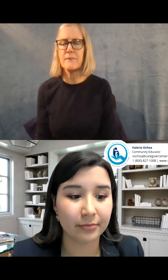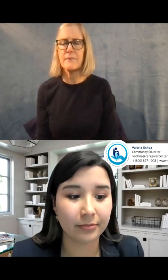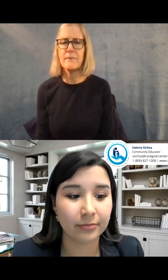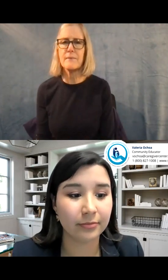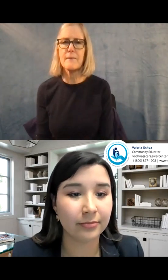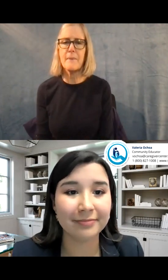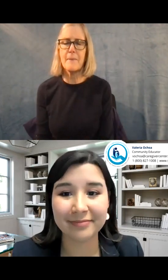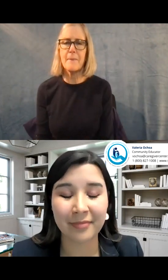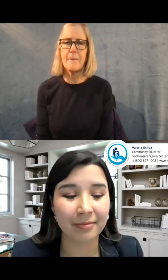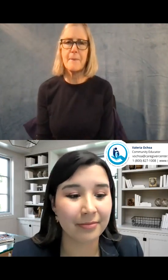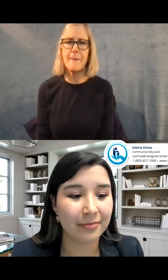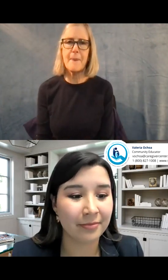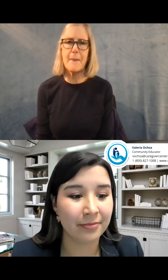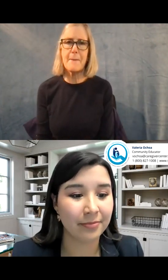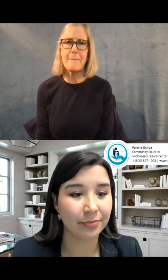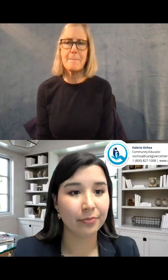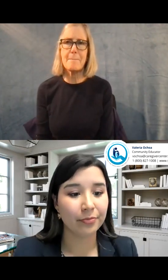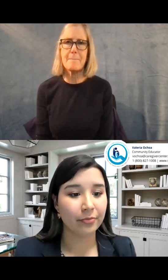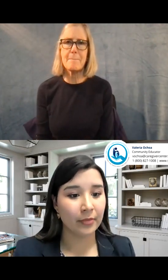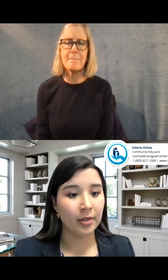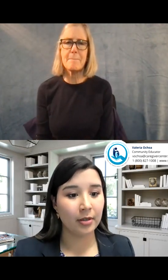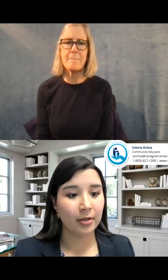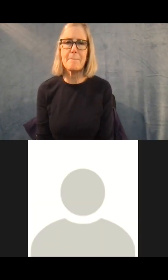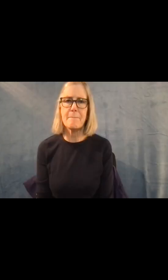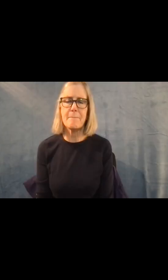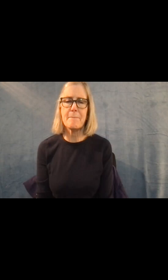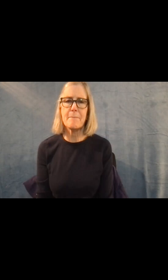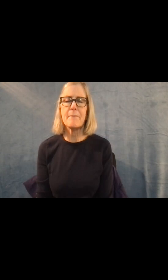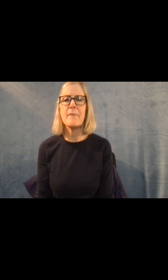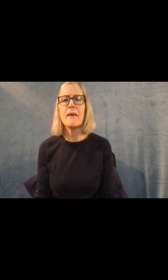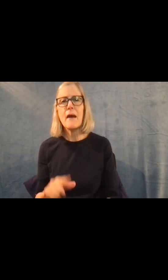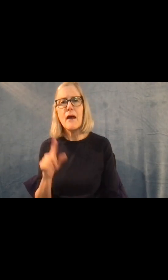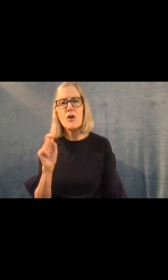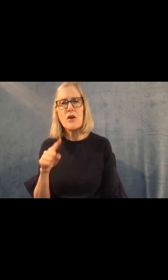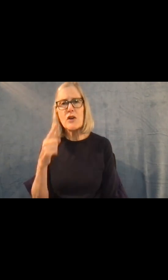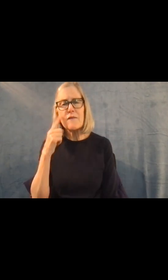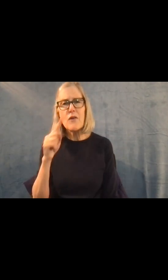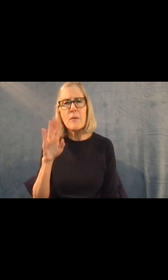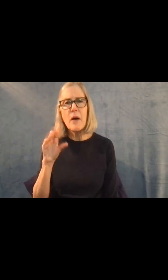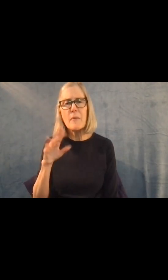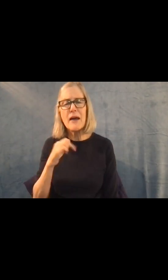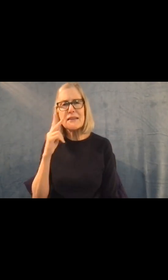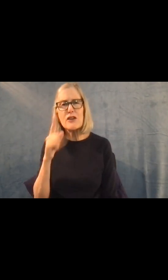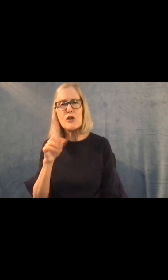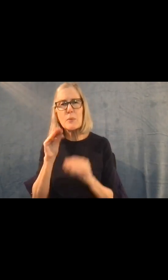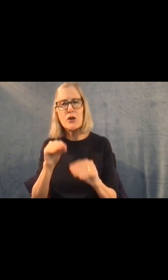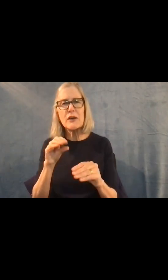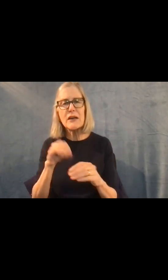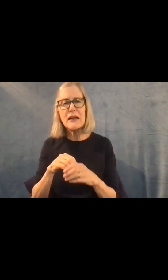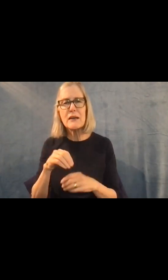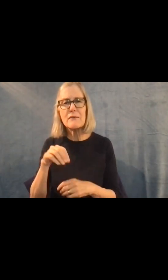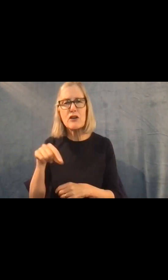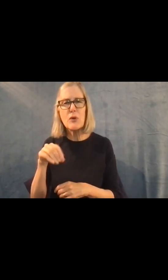Thank you very much. A question from Bob. I see you put it in the Q&A. So for